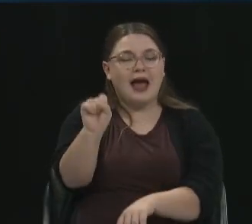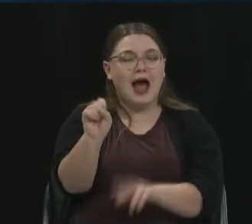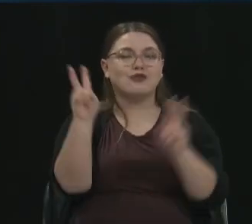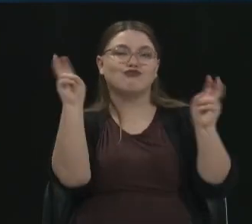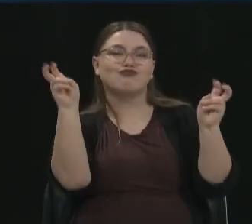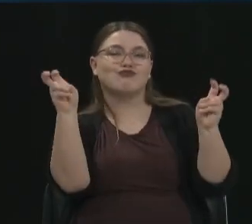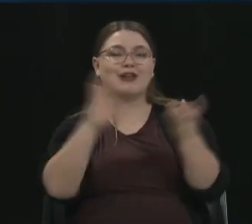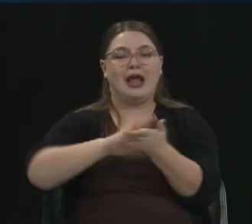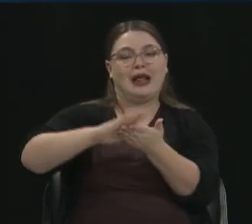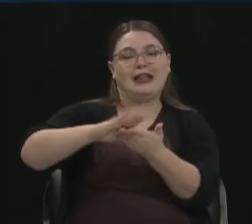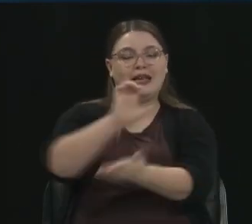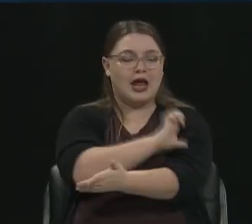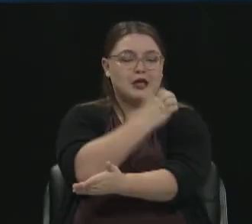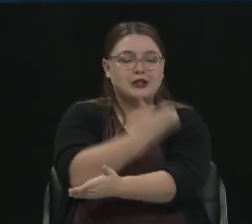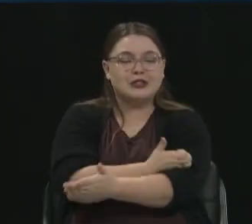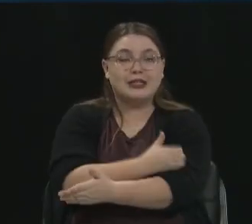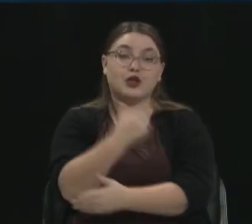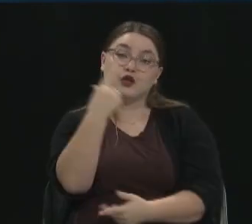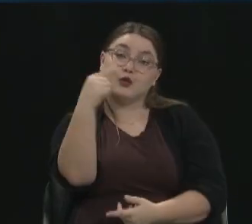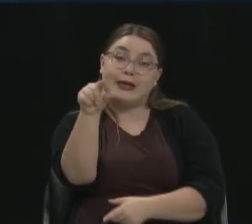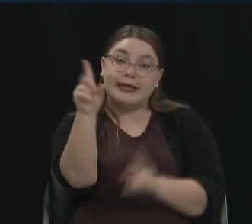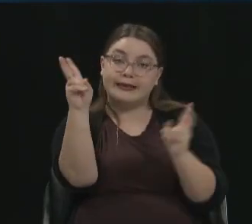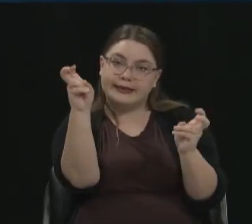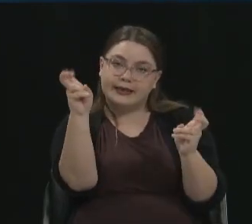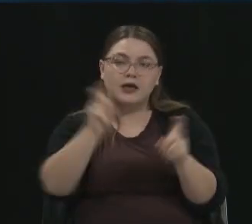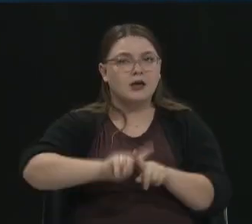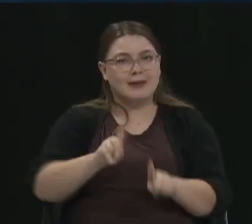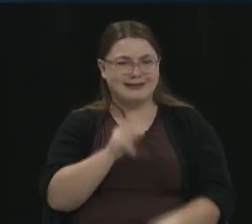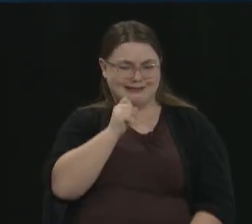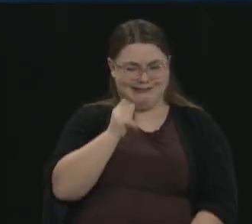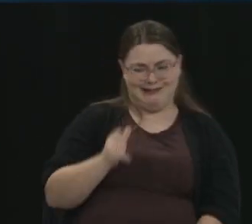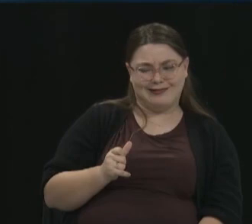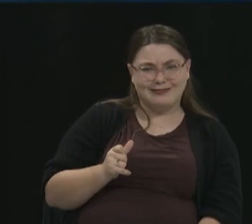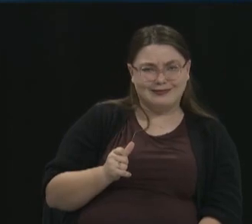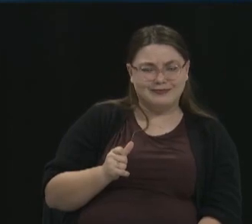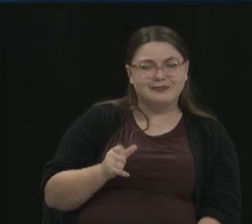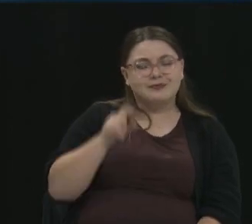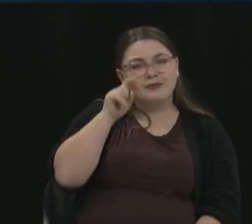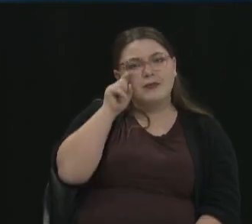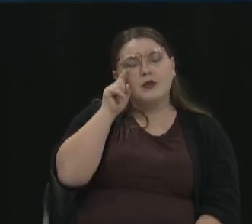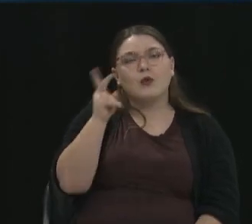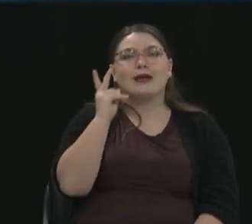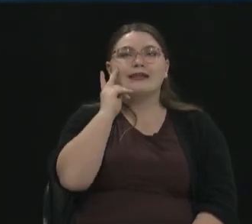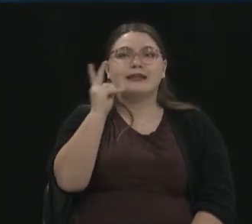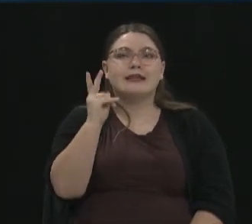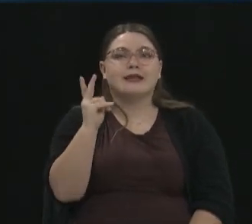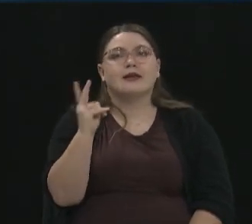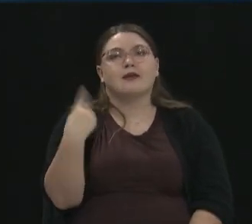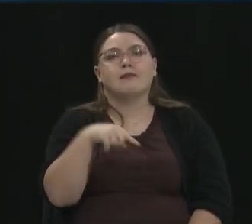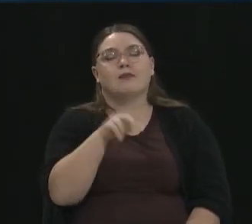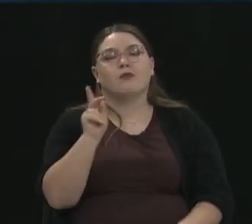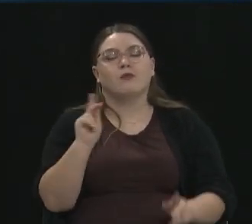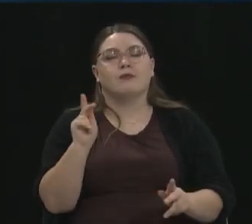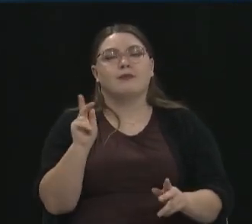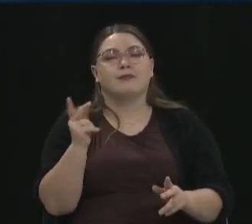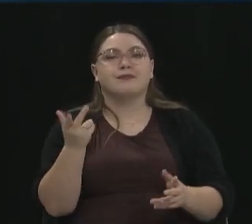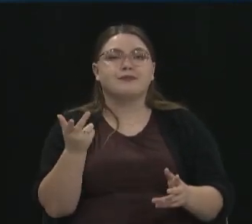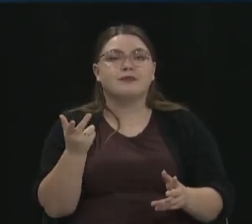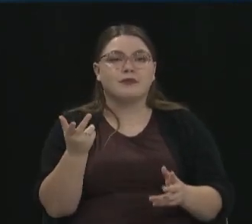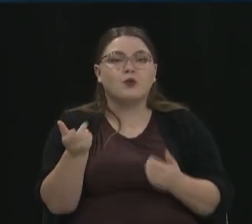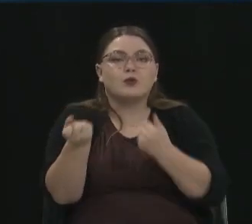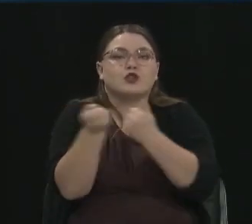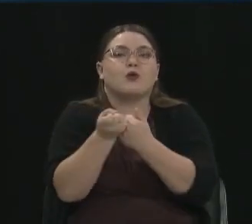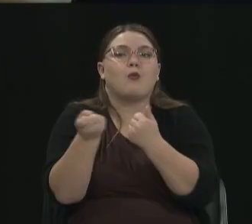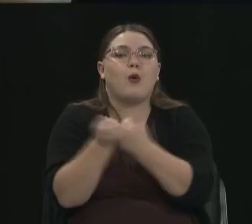it's doing is also related to some of this less clean sorts of forms.